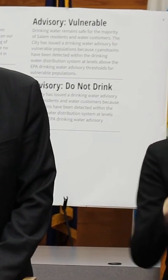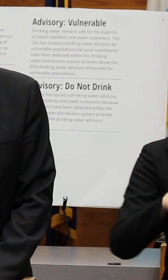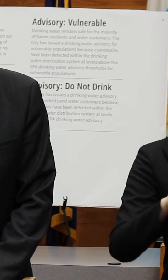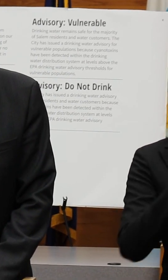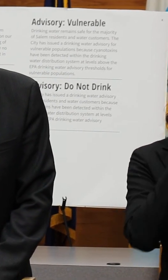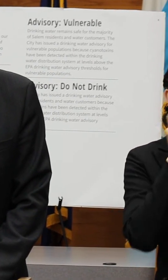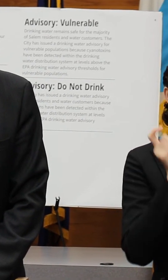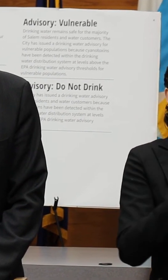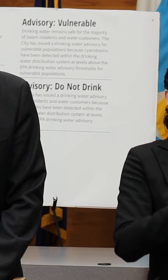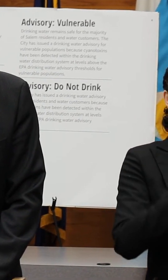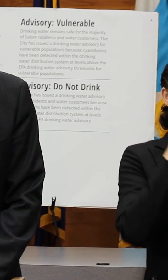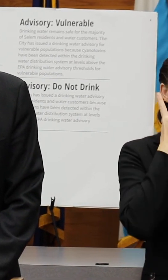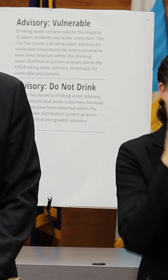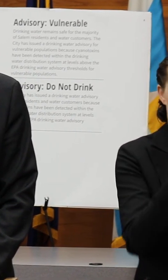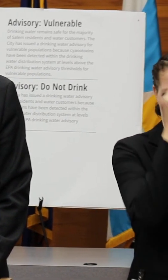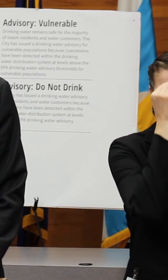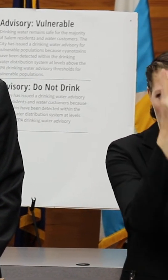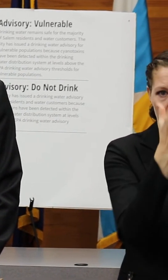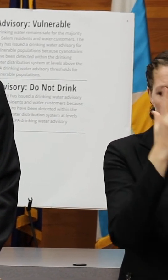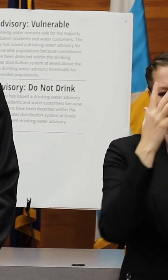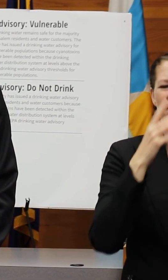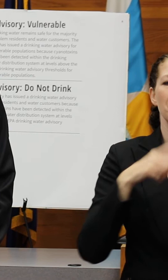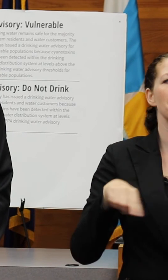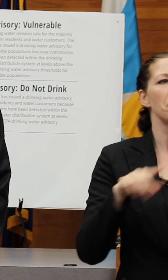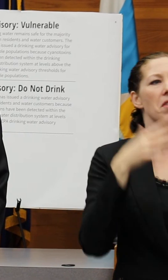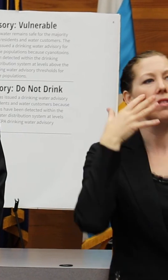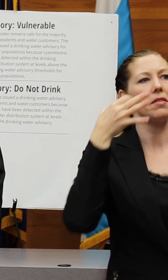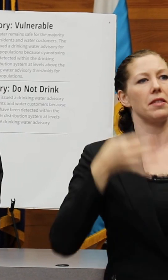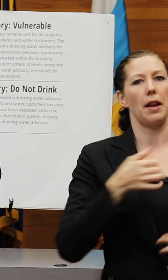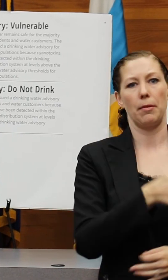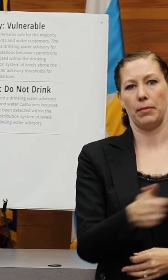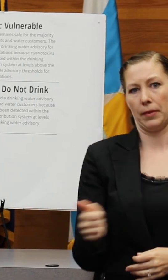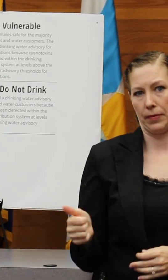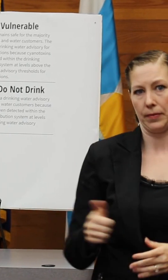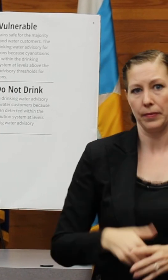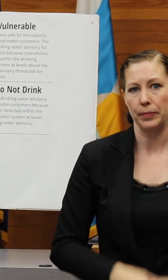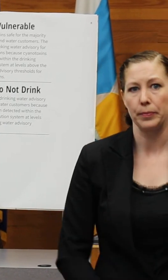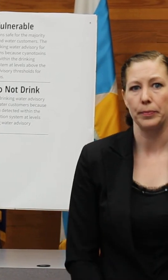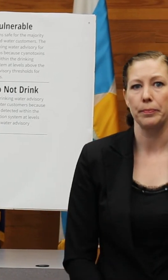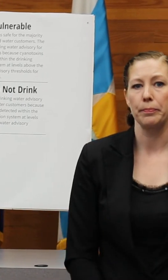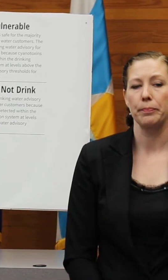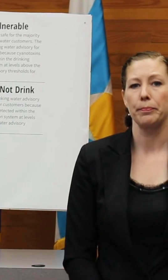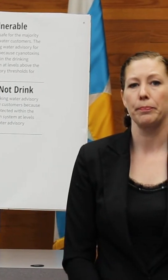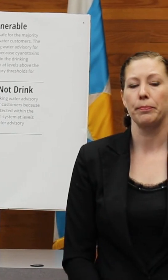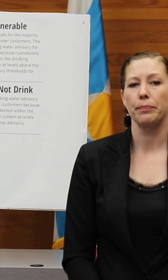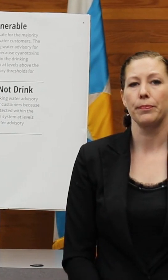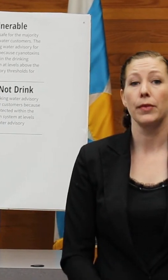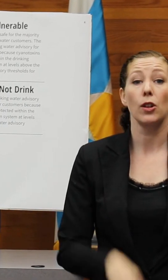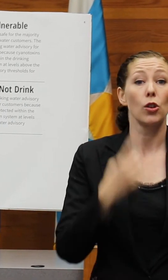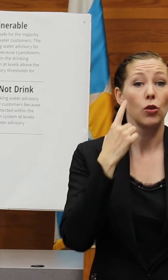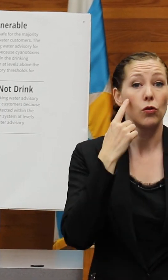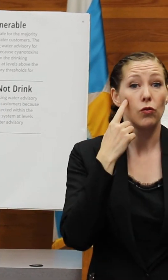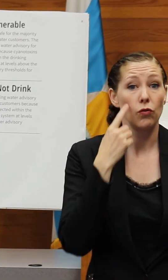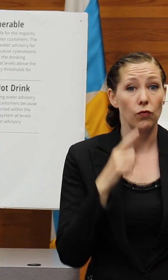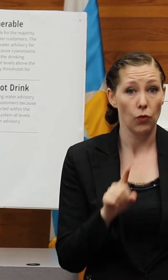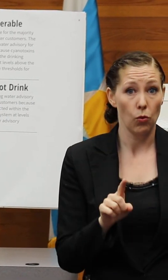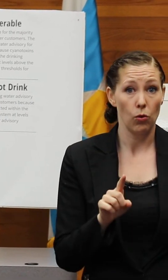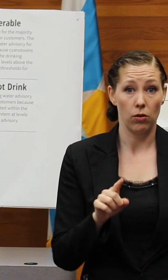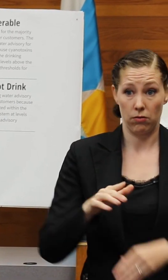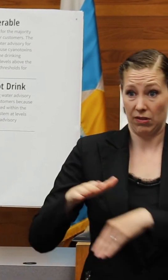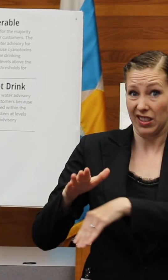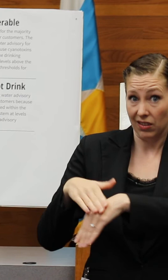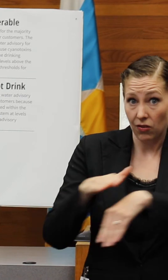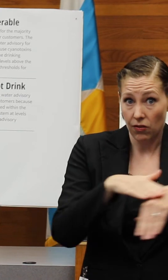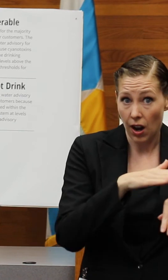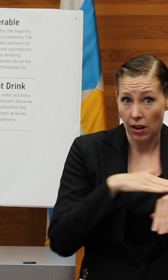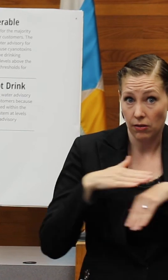have the information they need to make decisions regarding drinking Salem's water. Again, throughout these